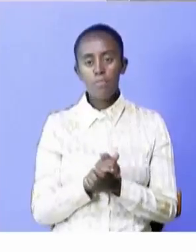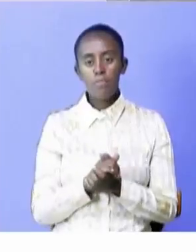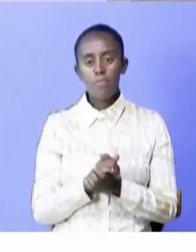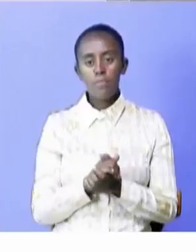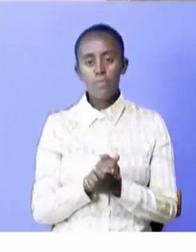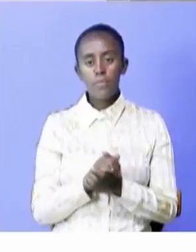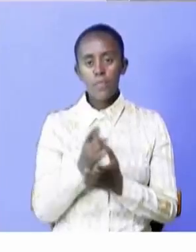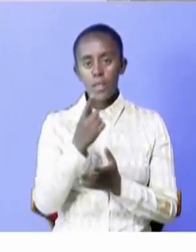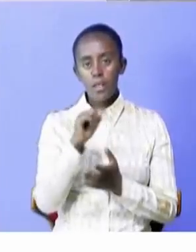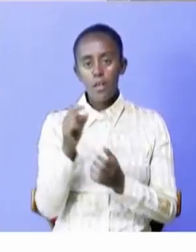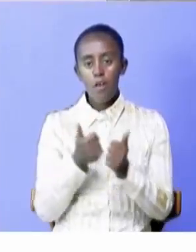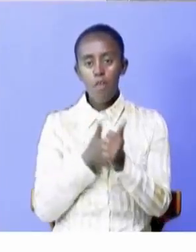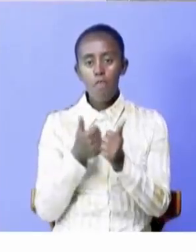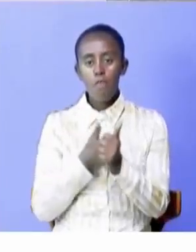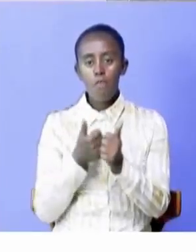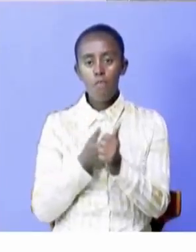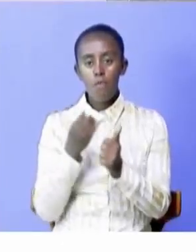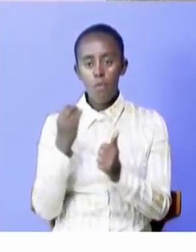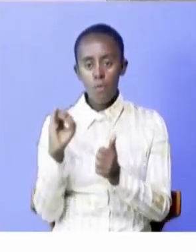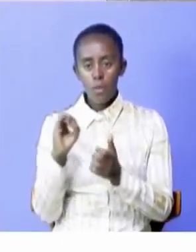the following